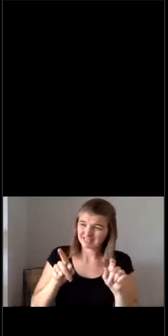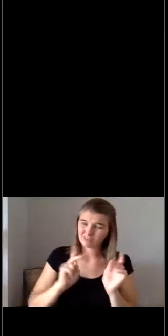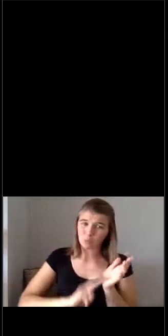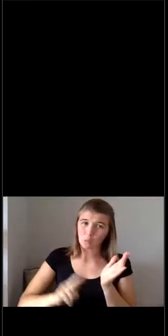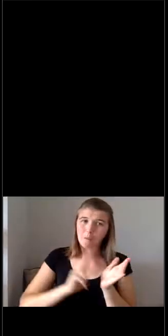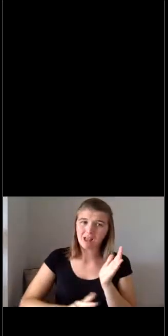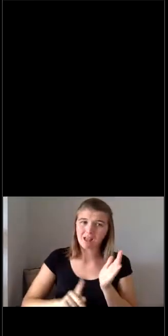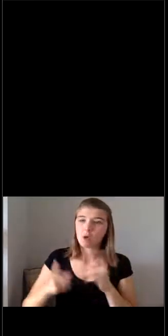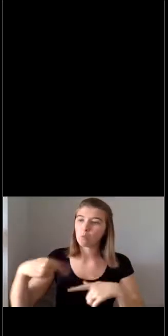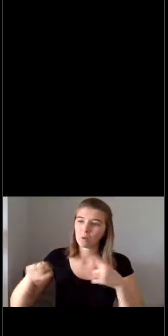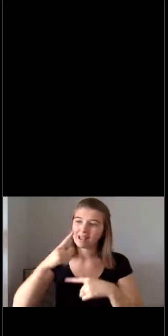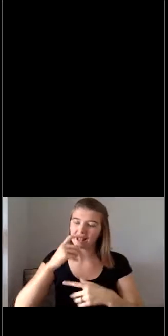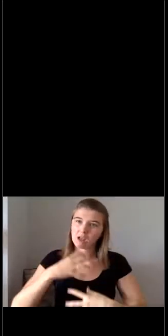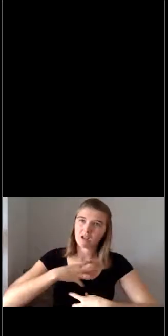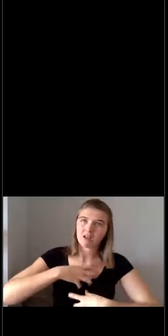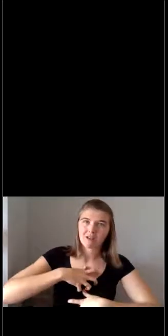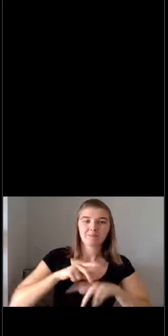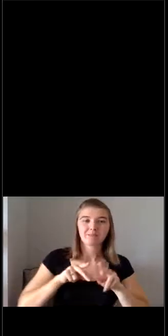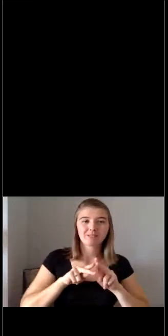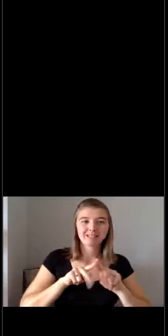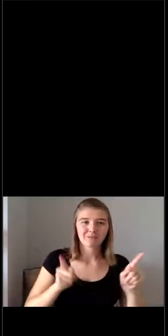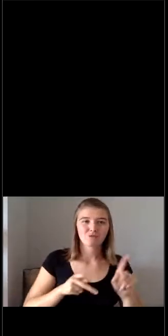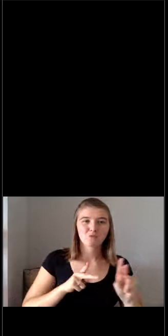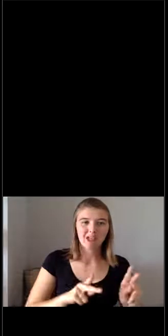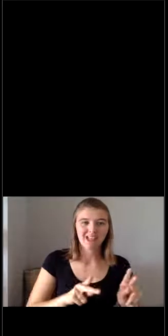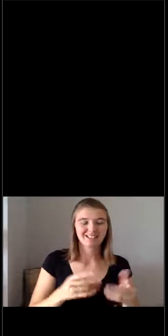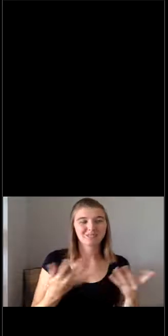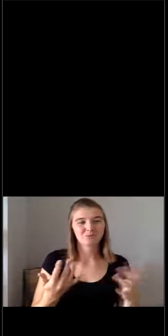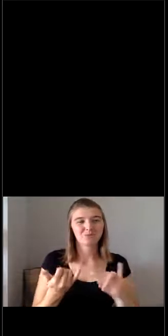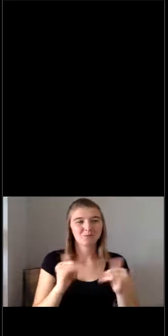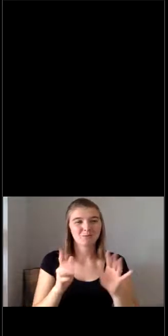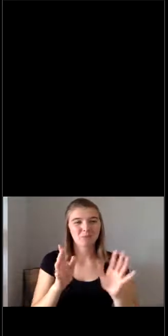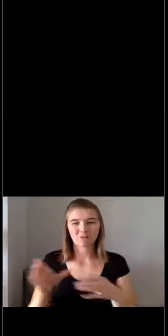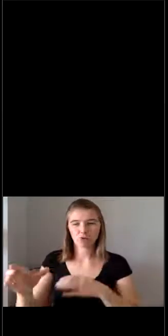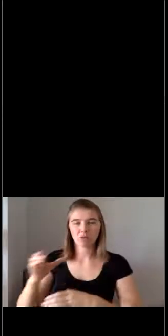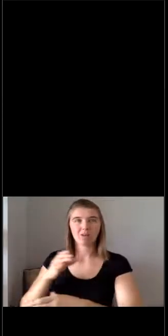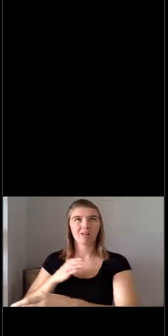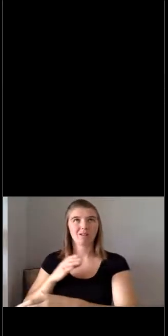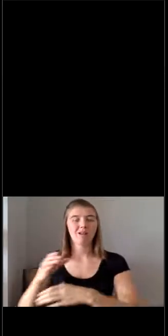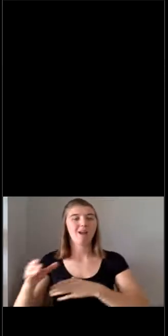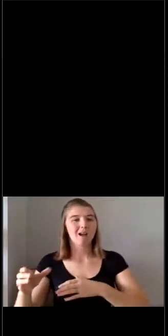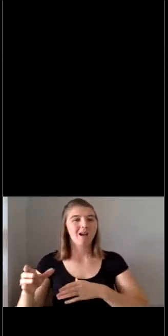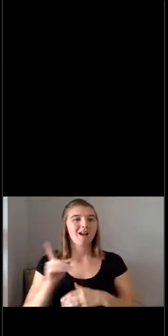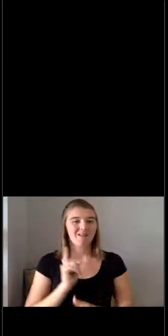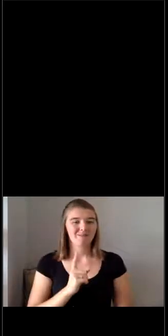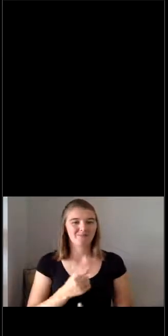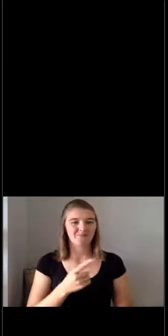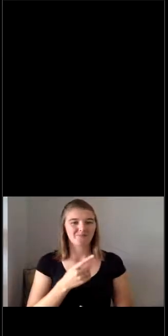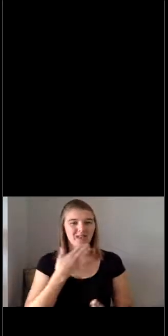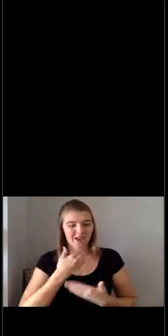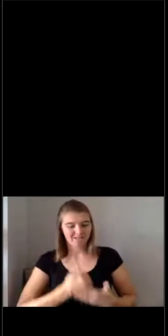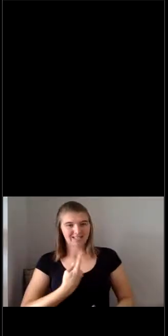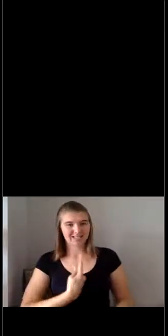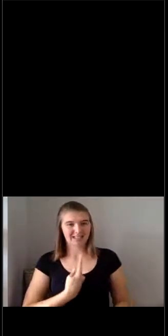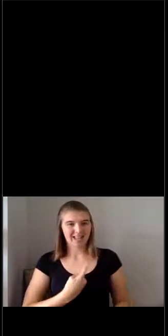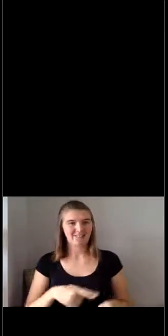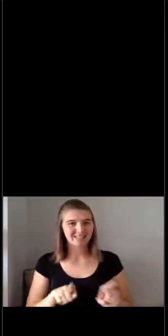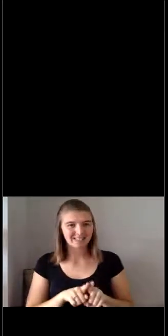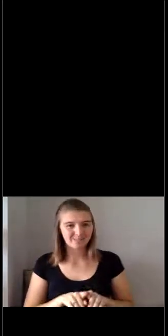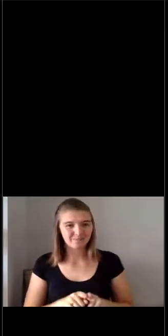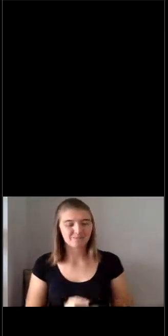time, some of the groups I work with, I say, right, I'm going to lock us all in a room and we're not allowed out until we find 20 next steps, because they are there, but